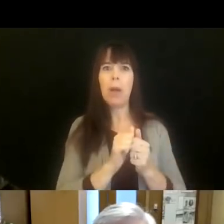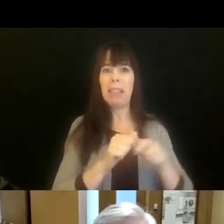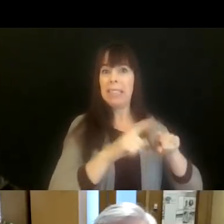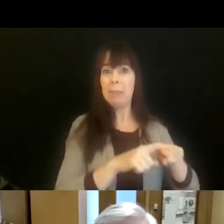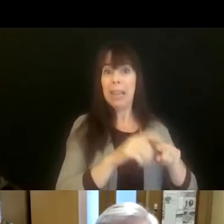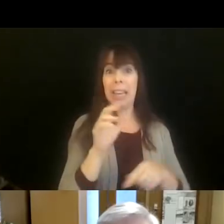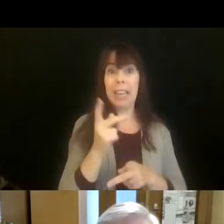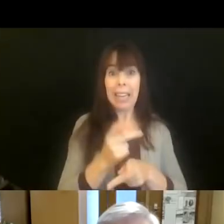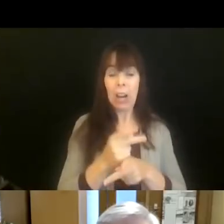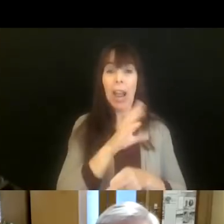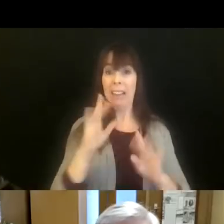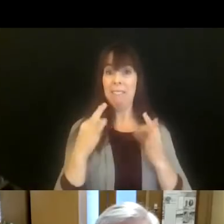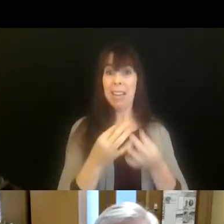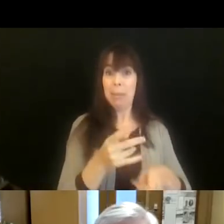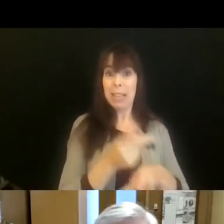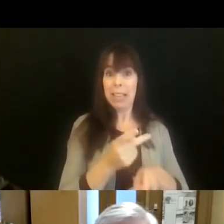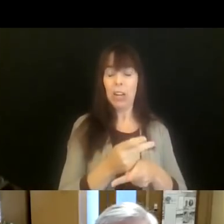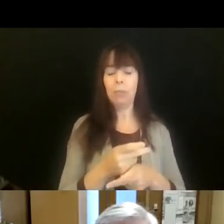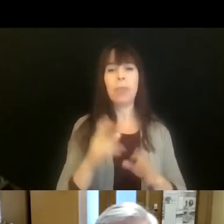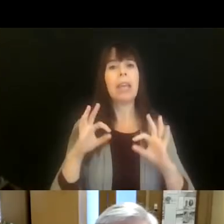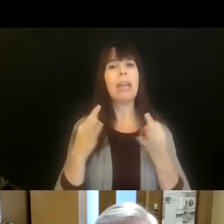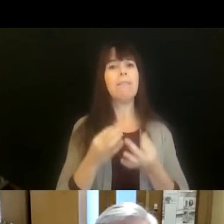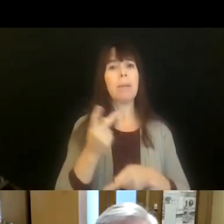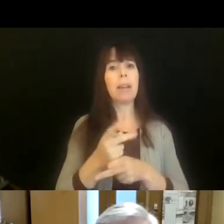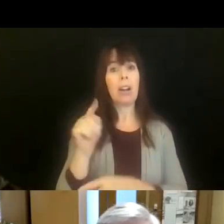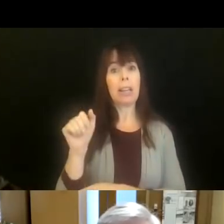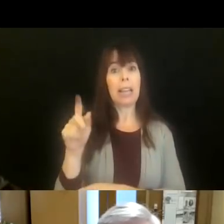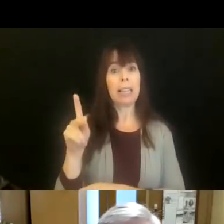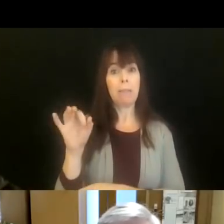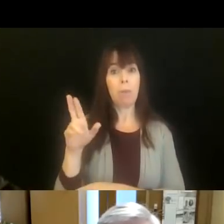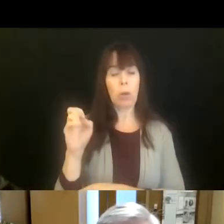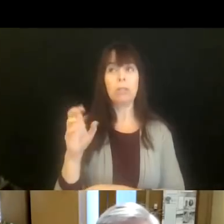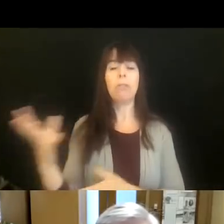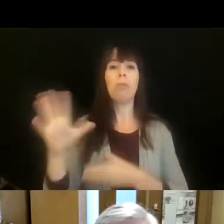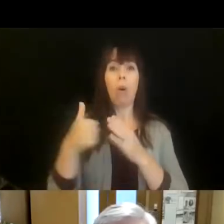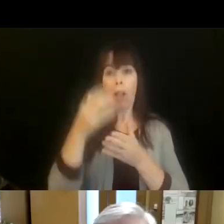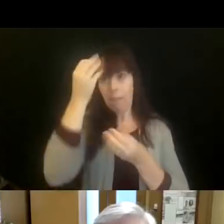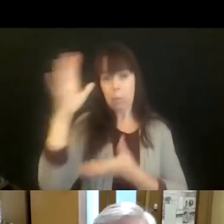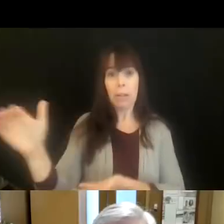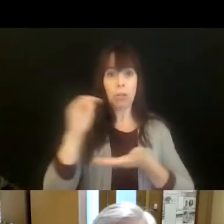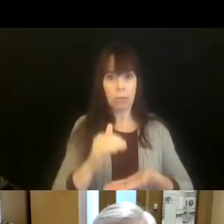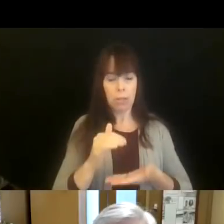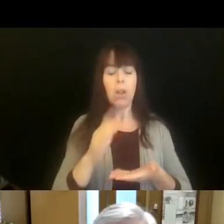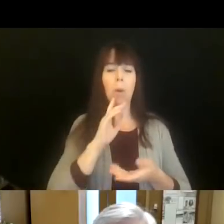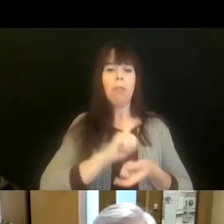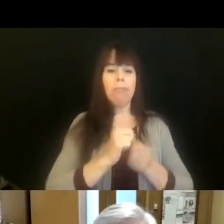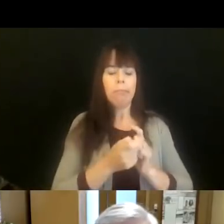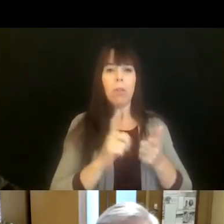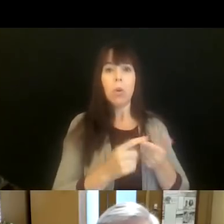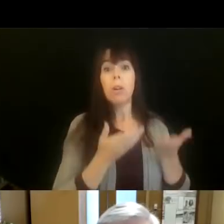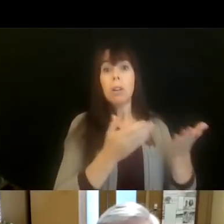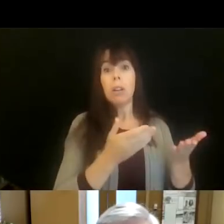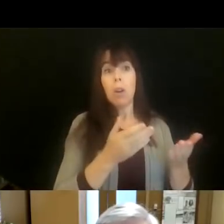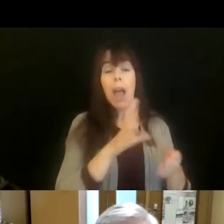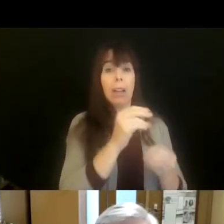care. The Family Care Task Force has taken this information and will be providing recommendations and proposed solutions later